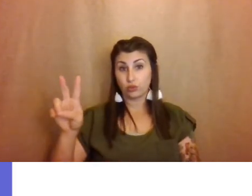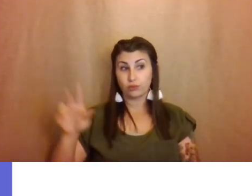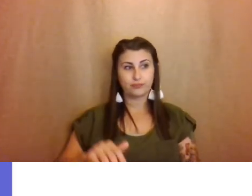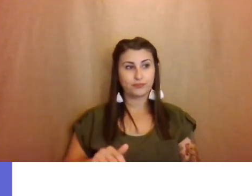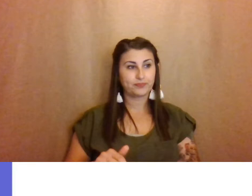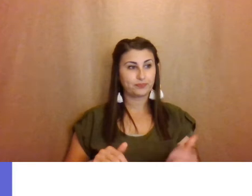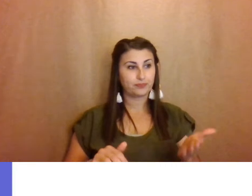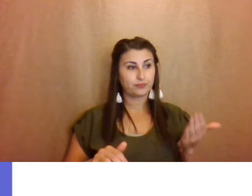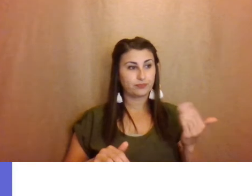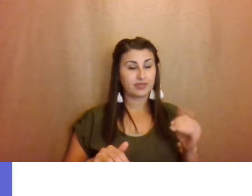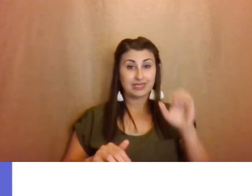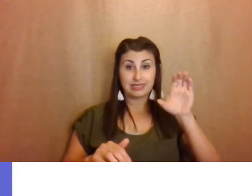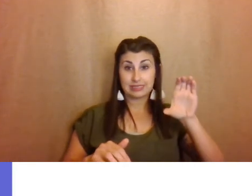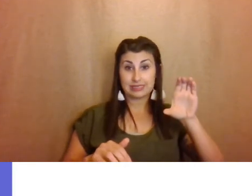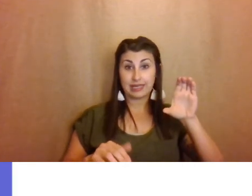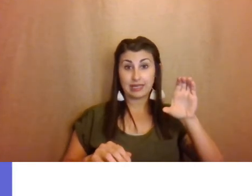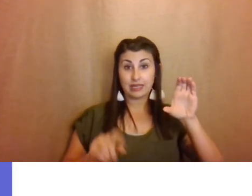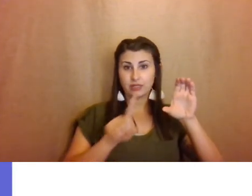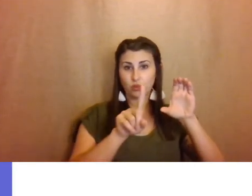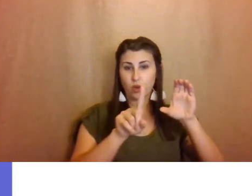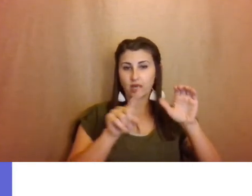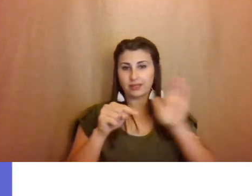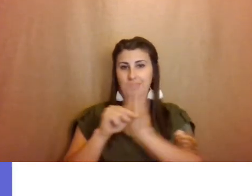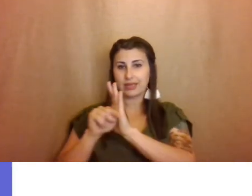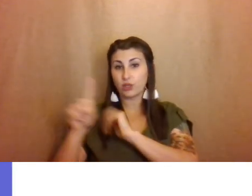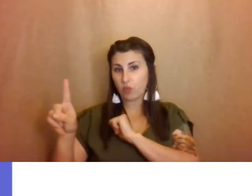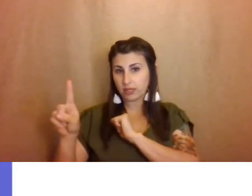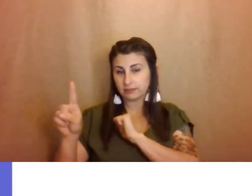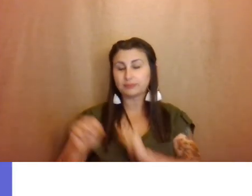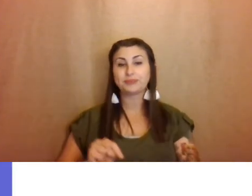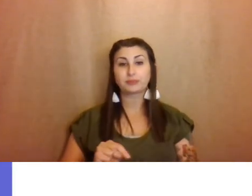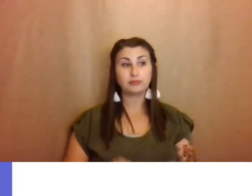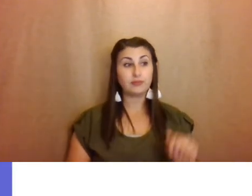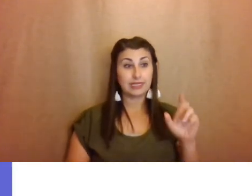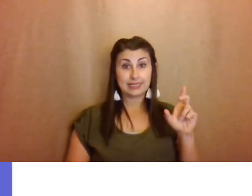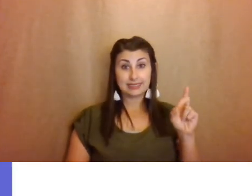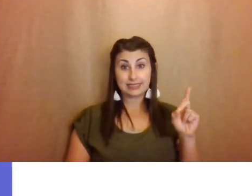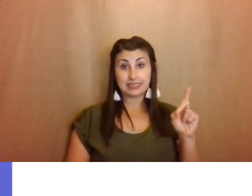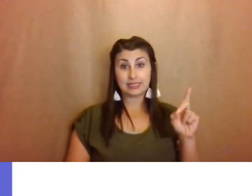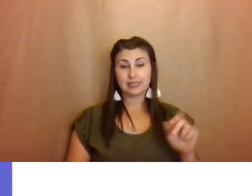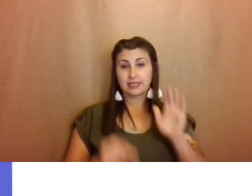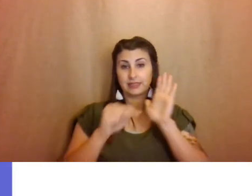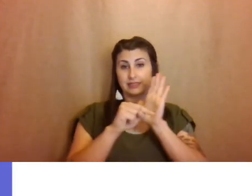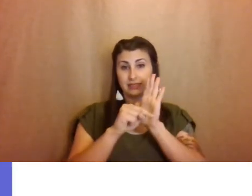C is 1, -1. And D is -2, -1.